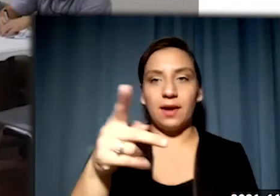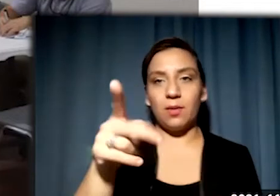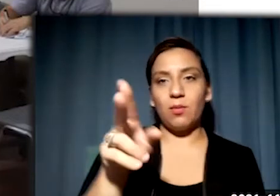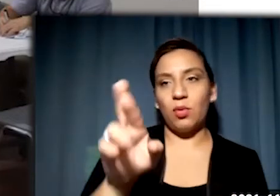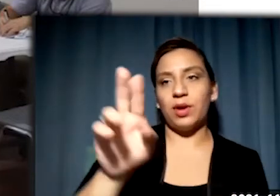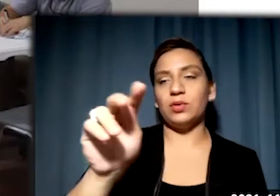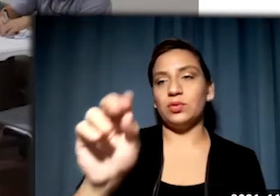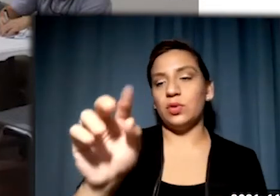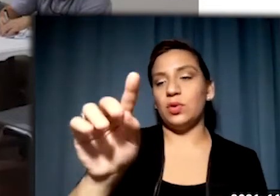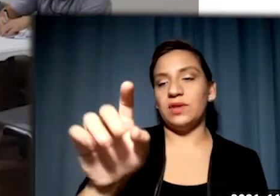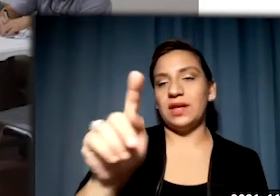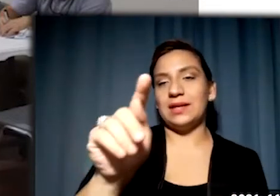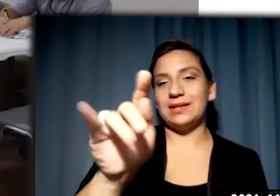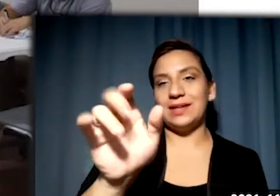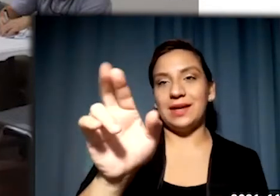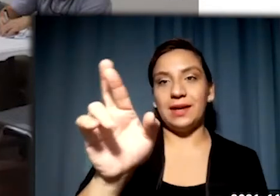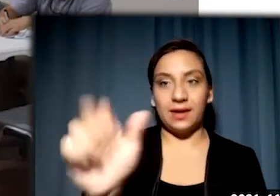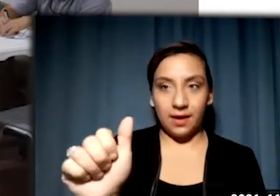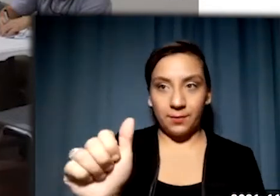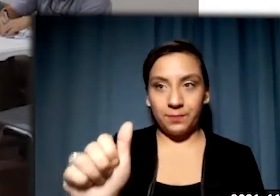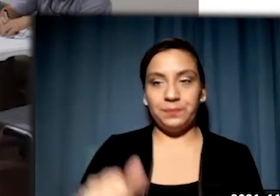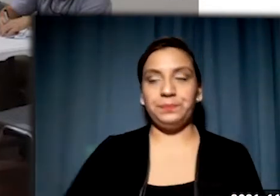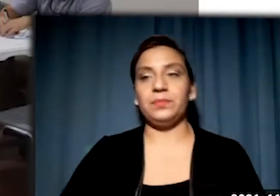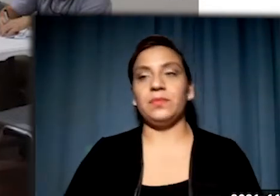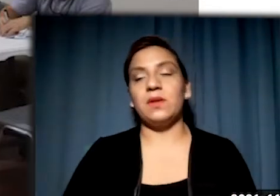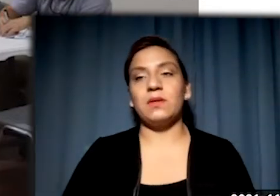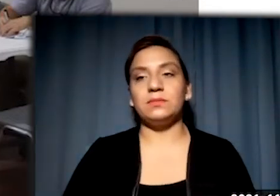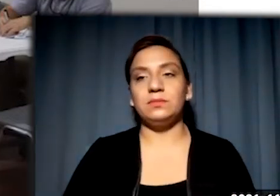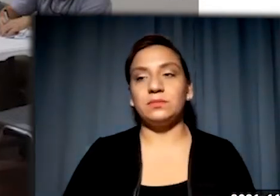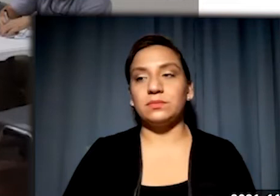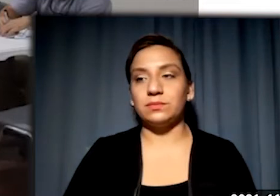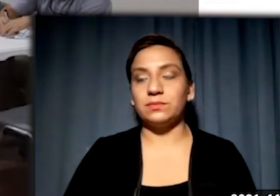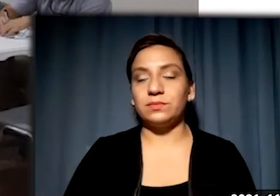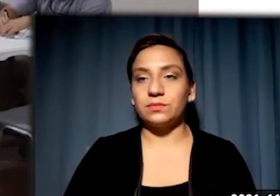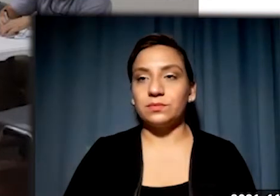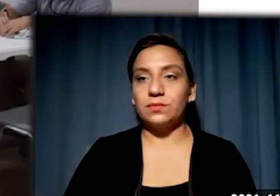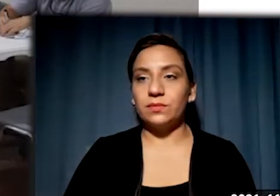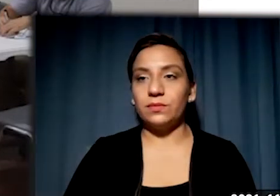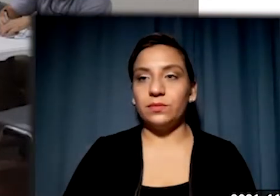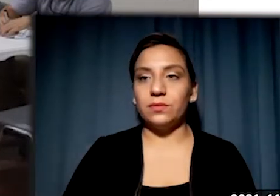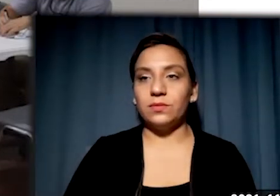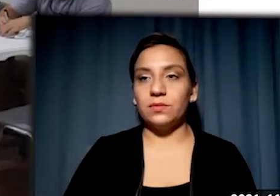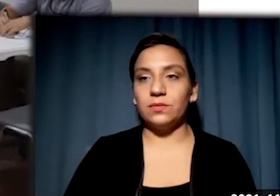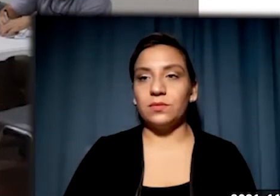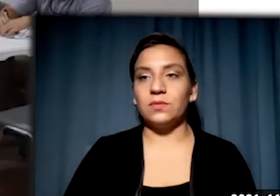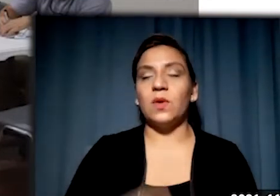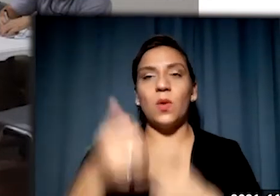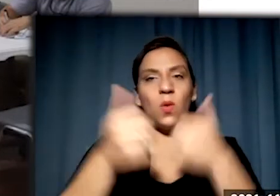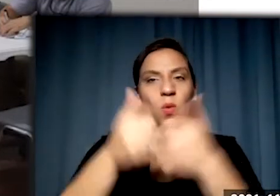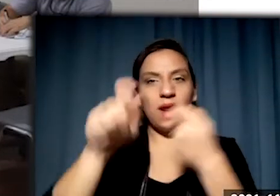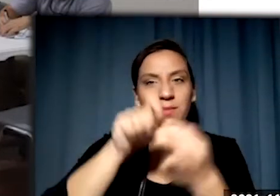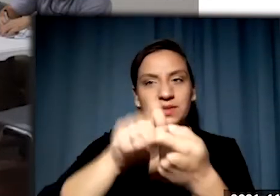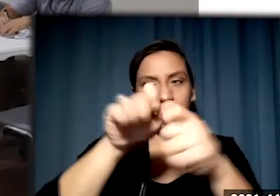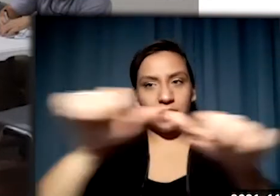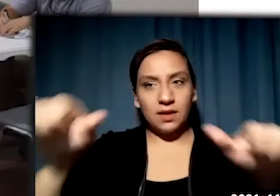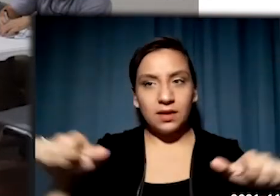question, this was the tip of the spear for an important dialogue about all the dissemination initiatives that could be